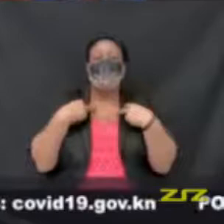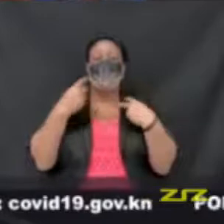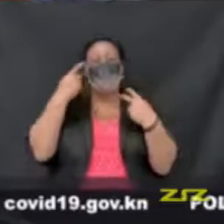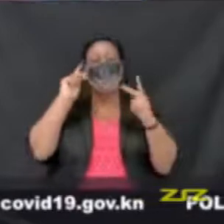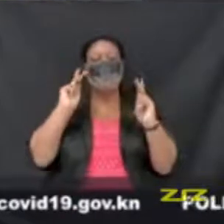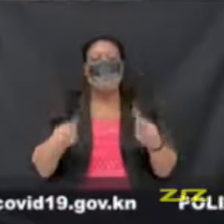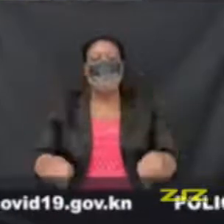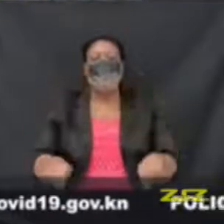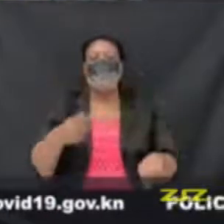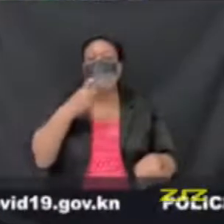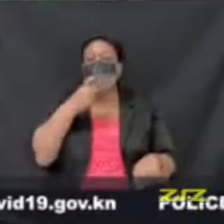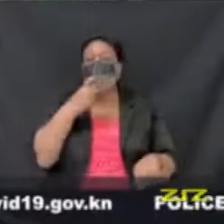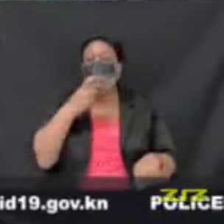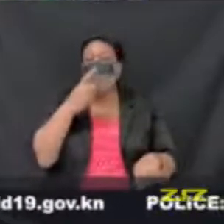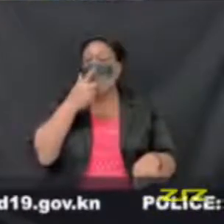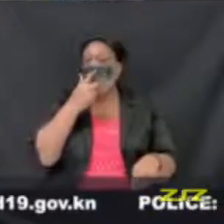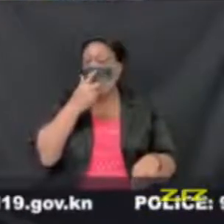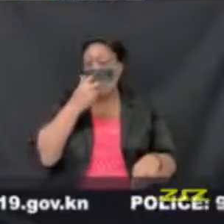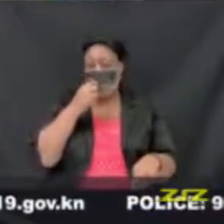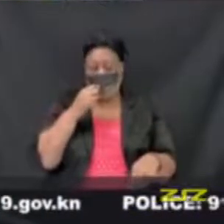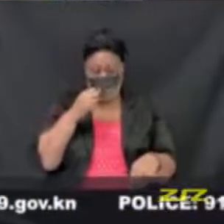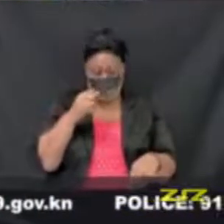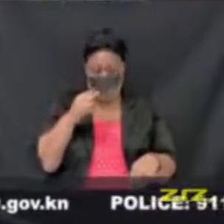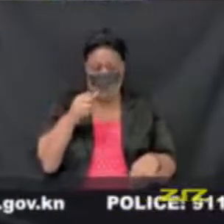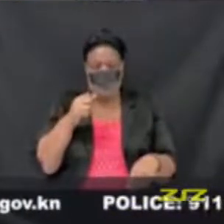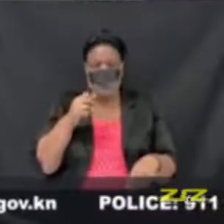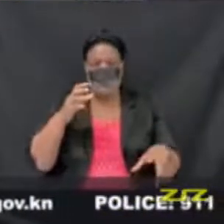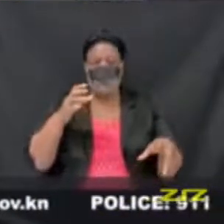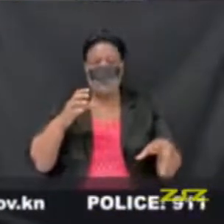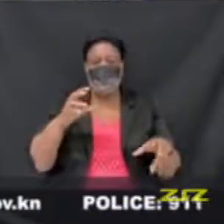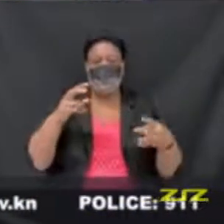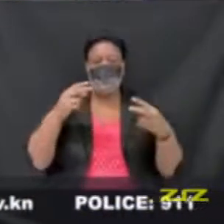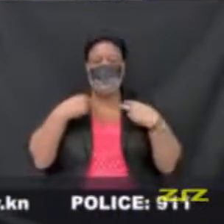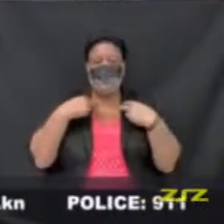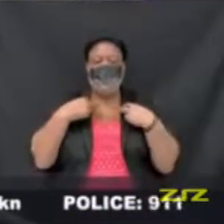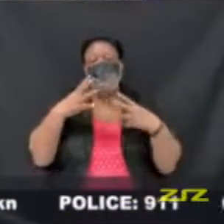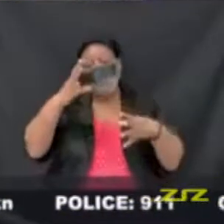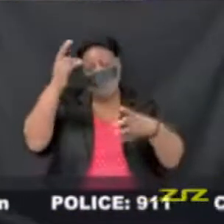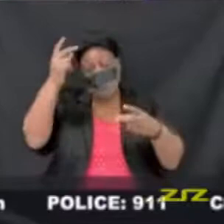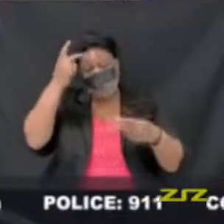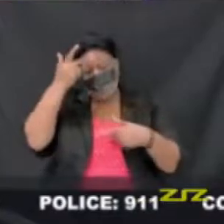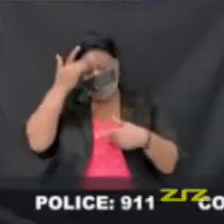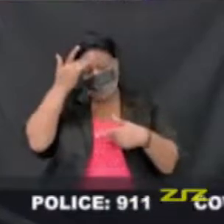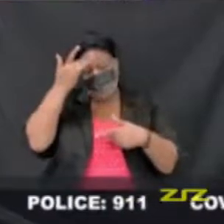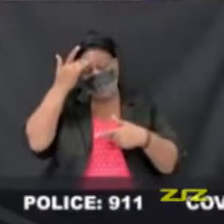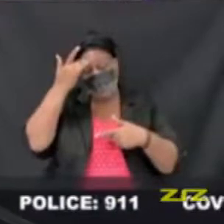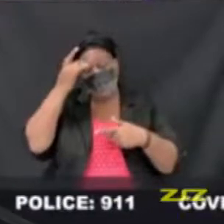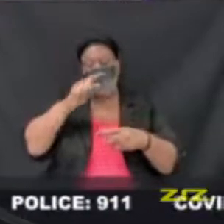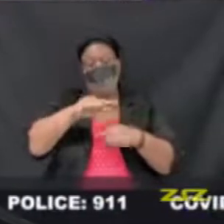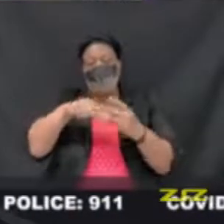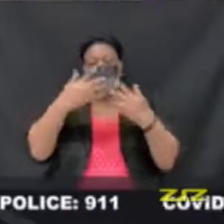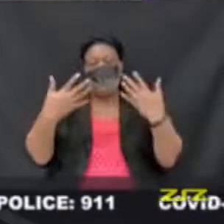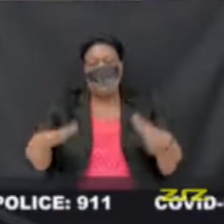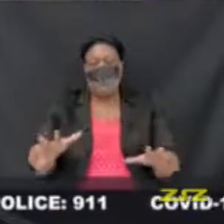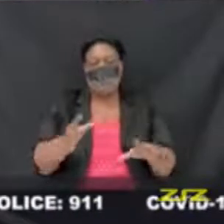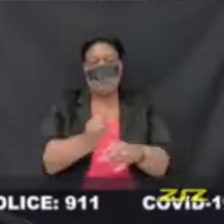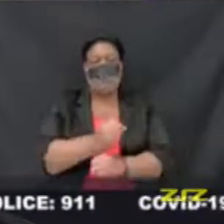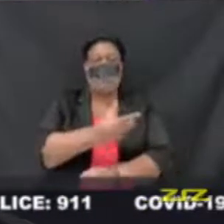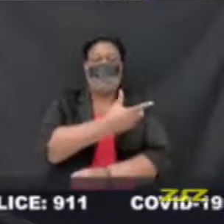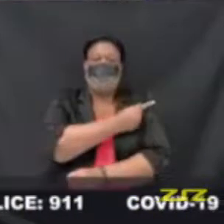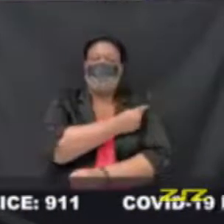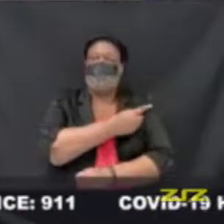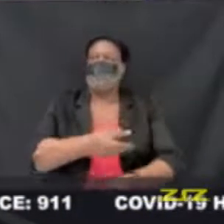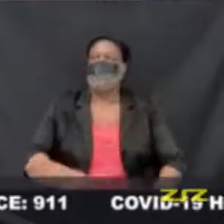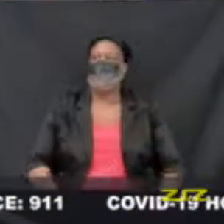I think there is a great misunderstanding that persons have about who needs to be vaccinated. And in